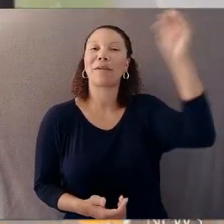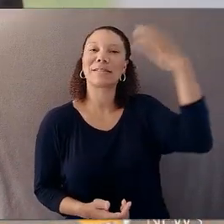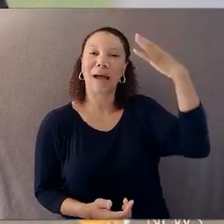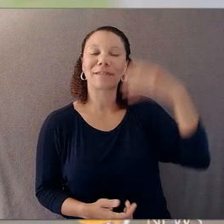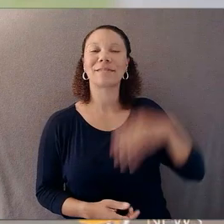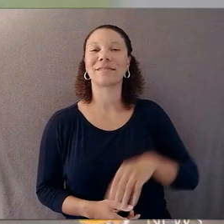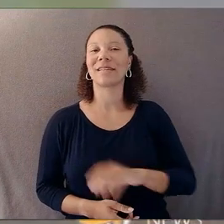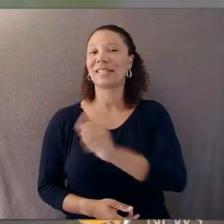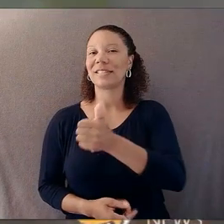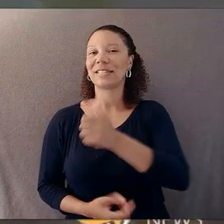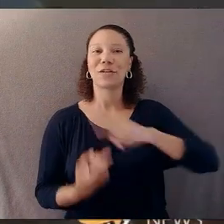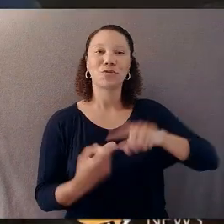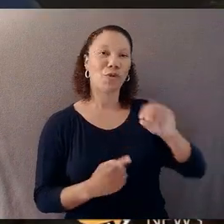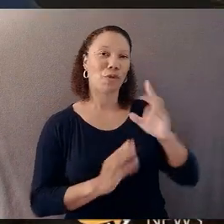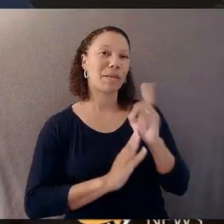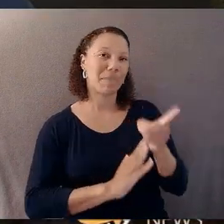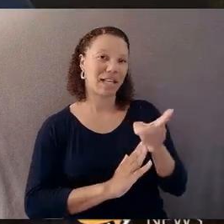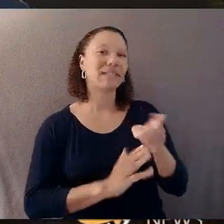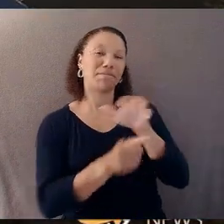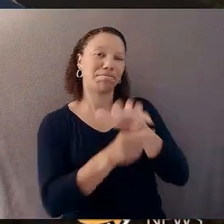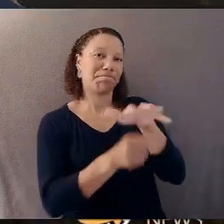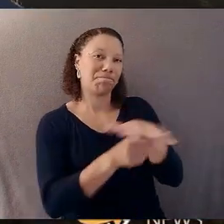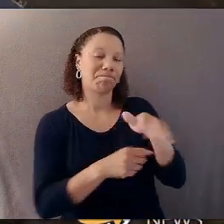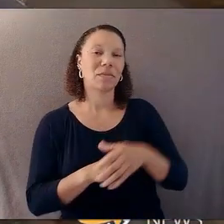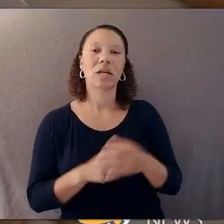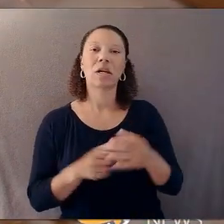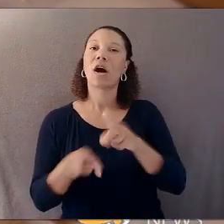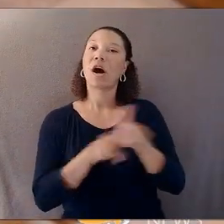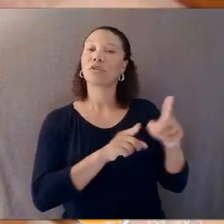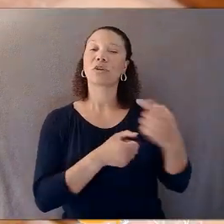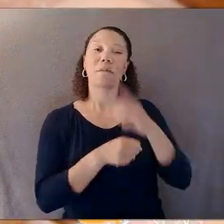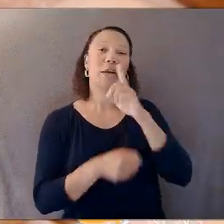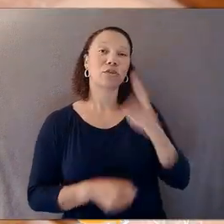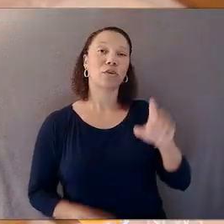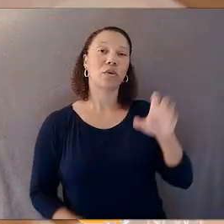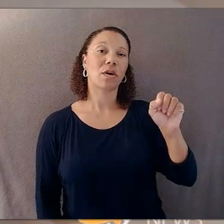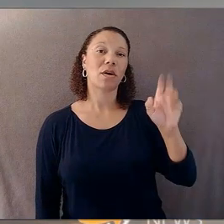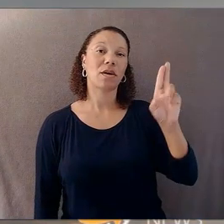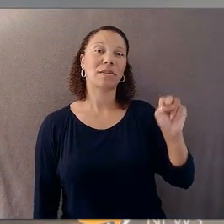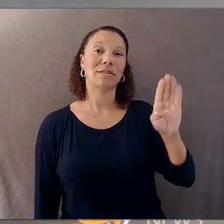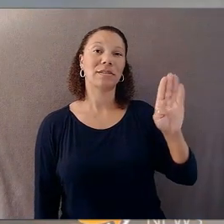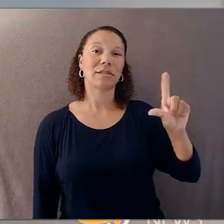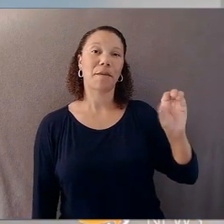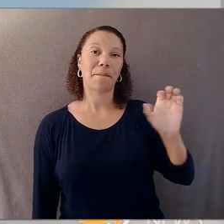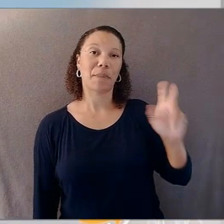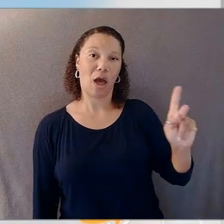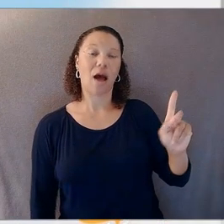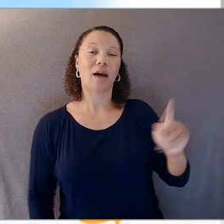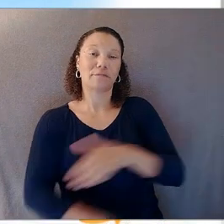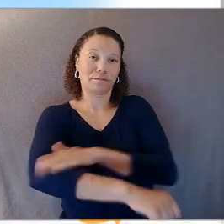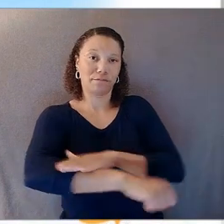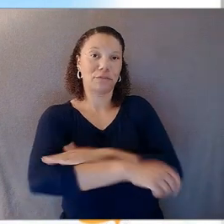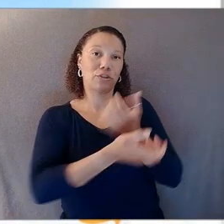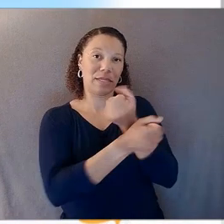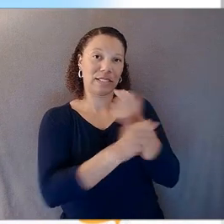30 minutes a day should do it. Now you also want to make sure to put on your sunblock, be sun safe, watch the air quality for the